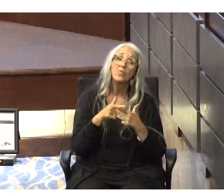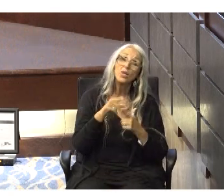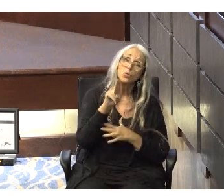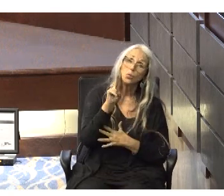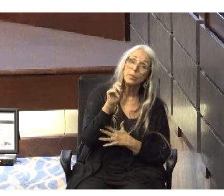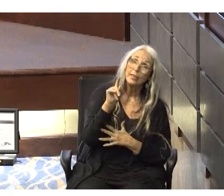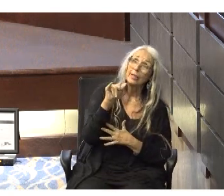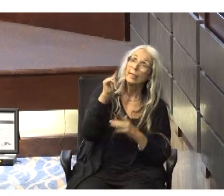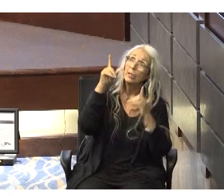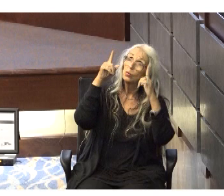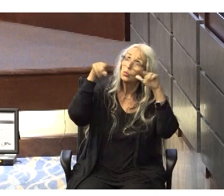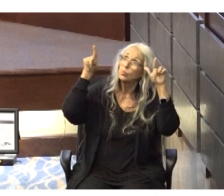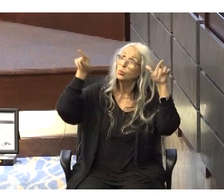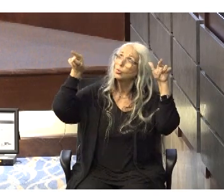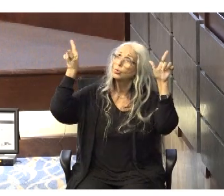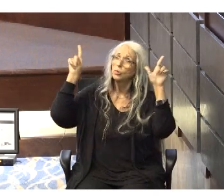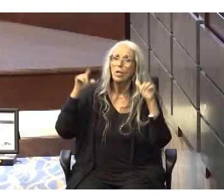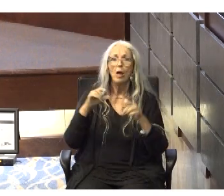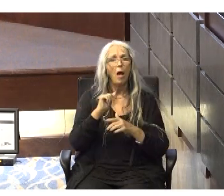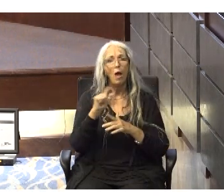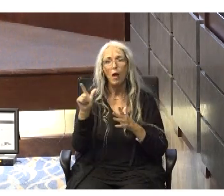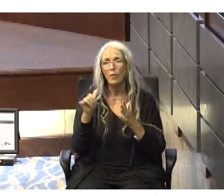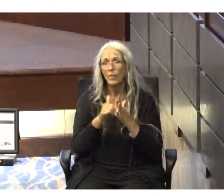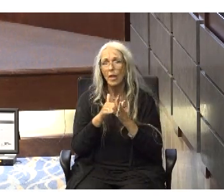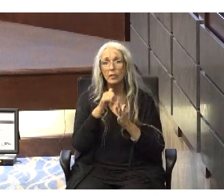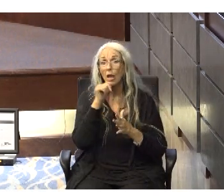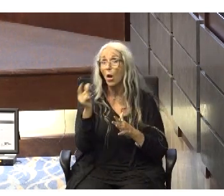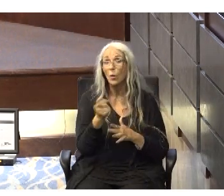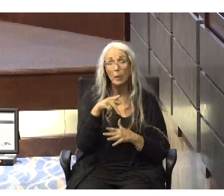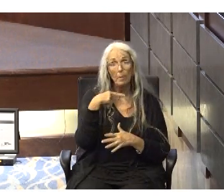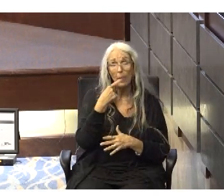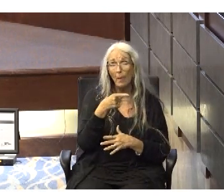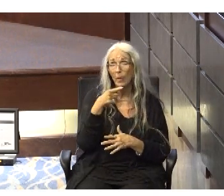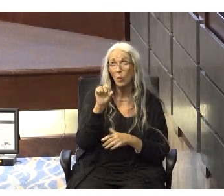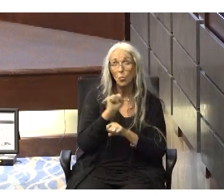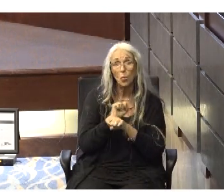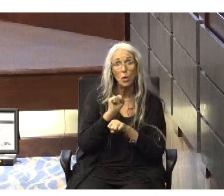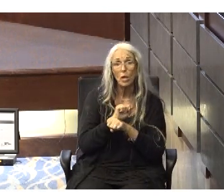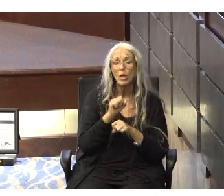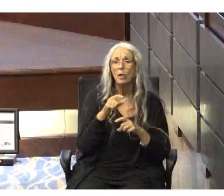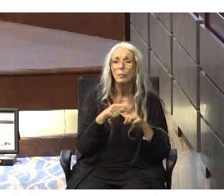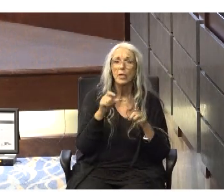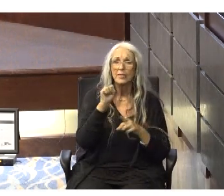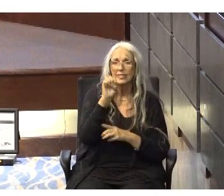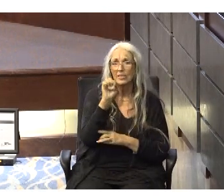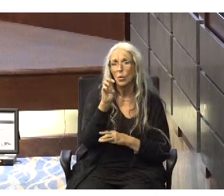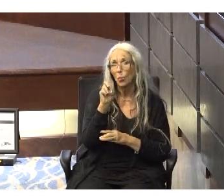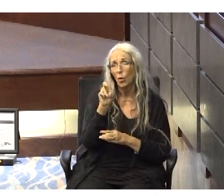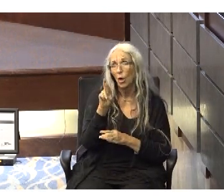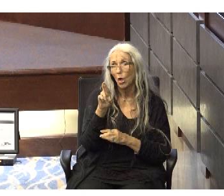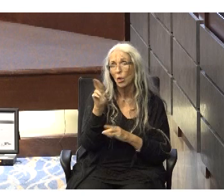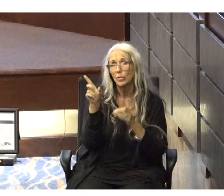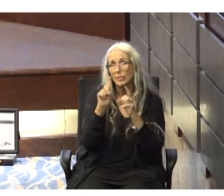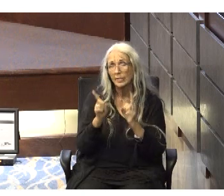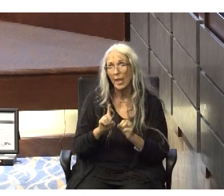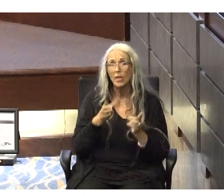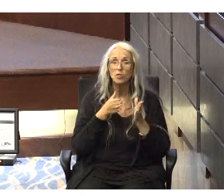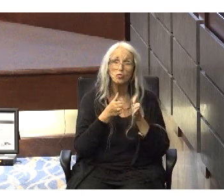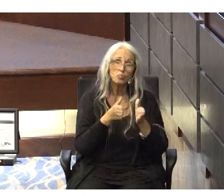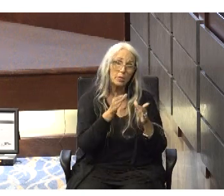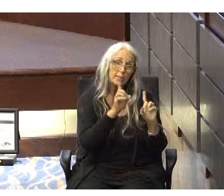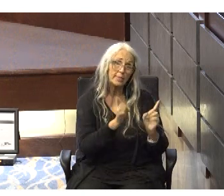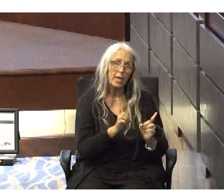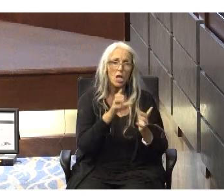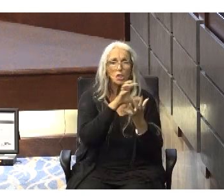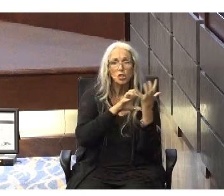Amy's going to speak quite a bit when we're looking not only at public works, water utilities, sewer design, that street design, and then